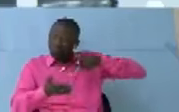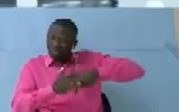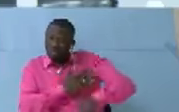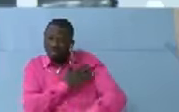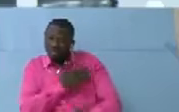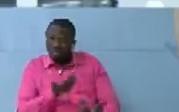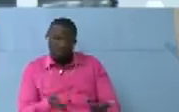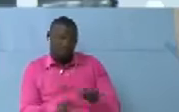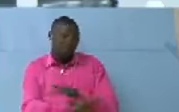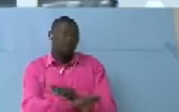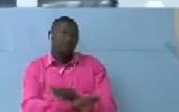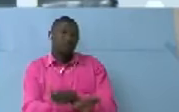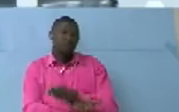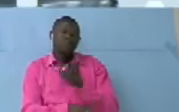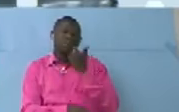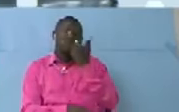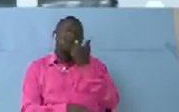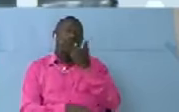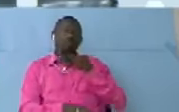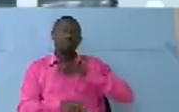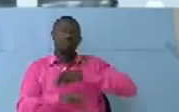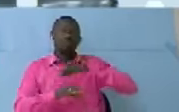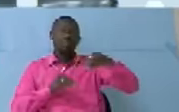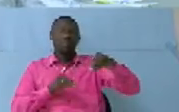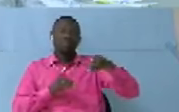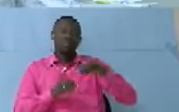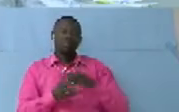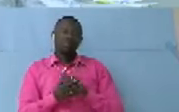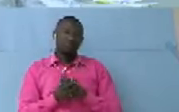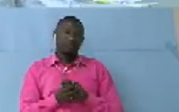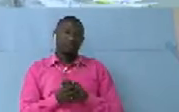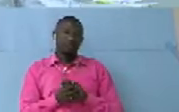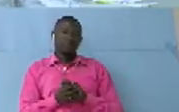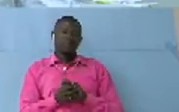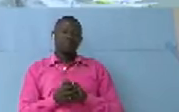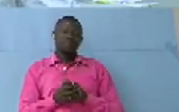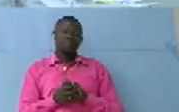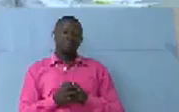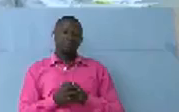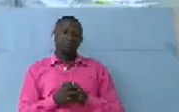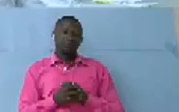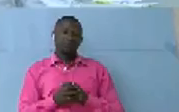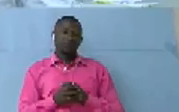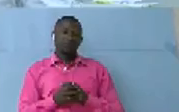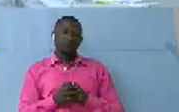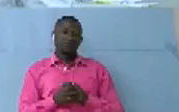go underground 9 meters. Or 9 feet, isn't it? 9 feet.